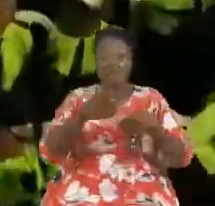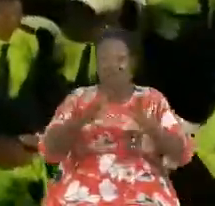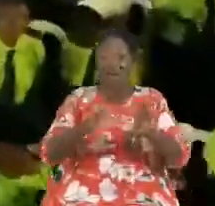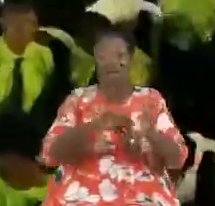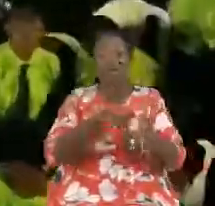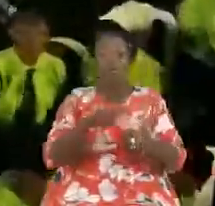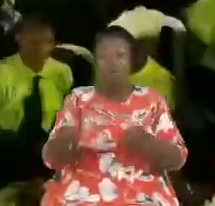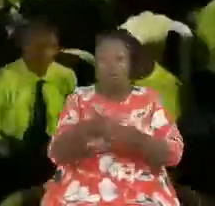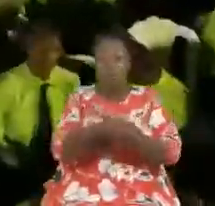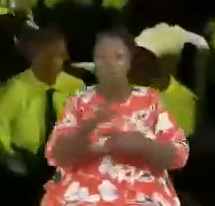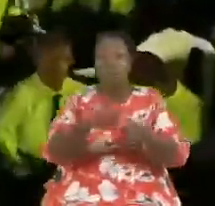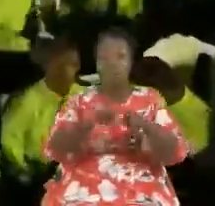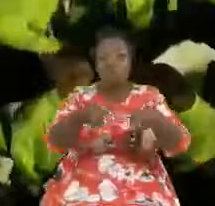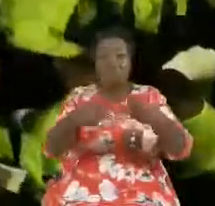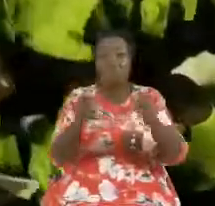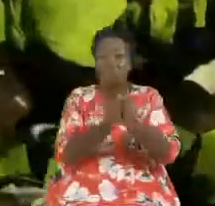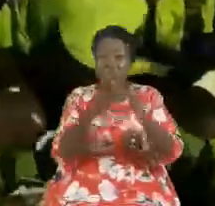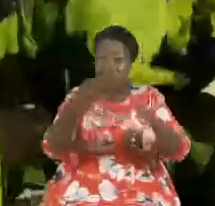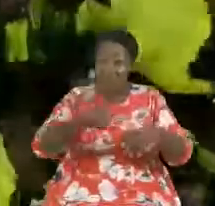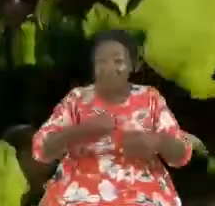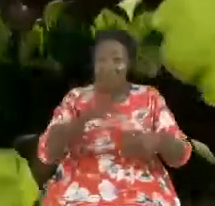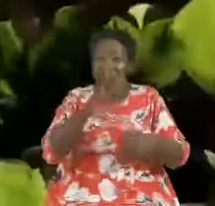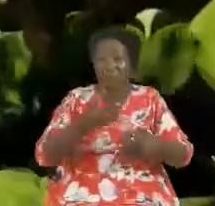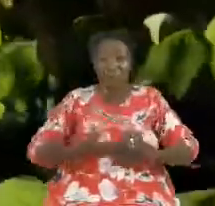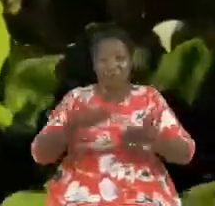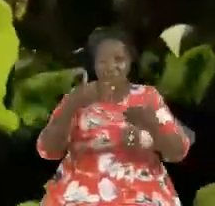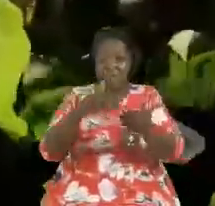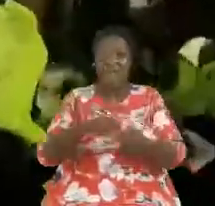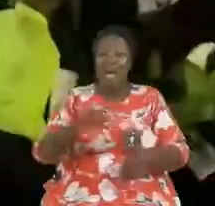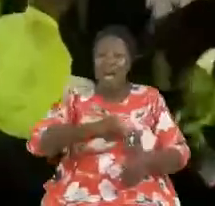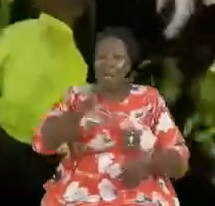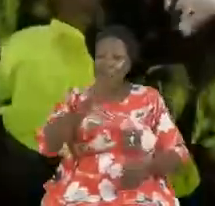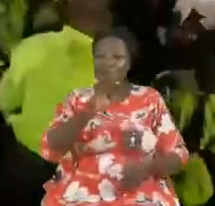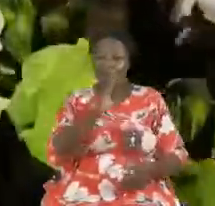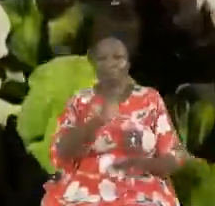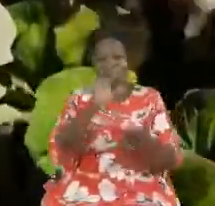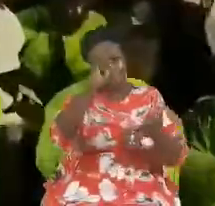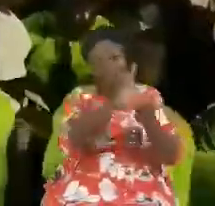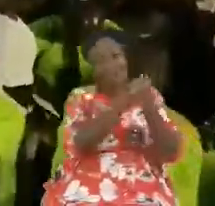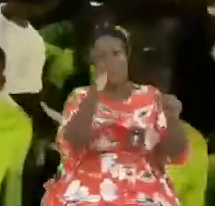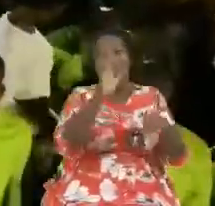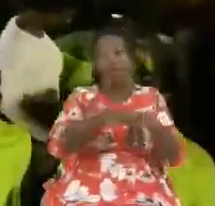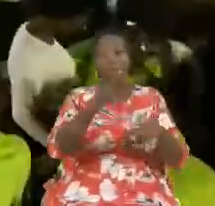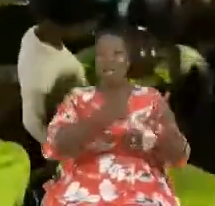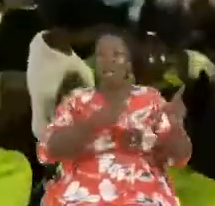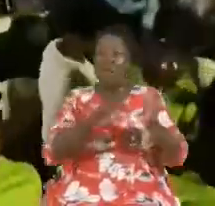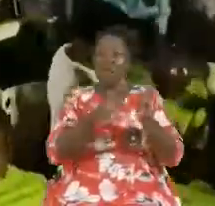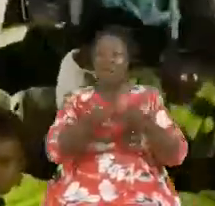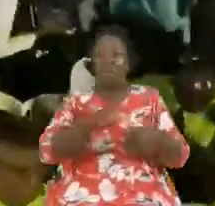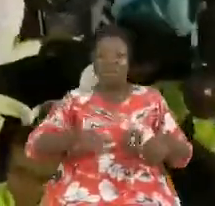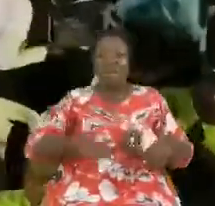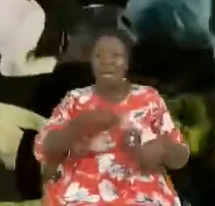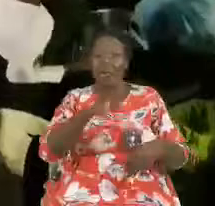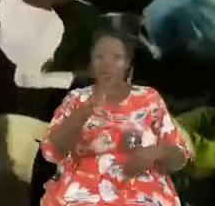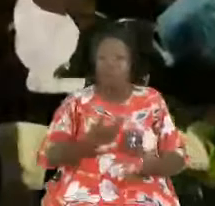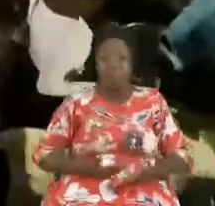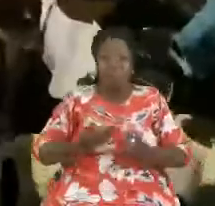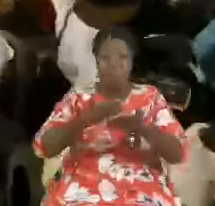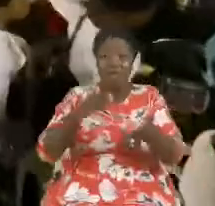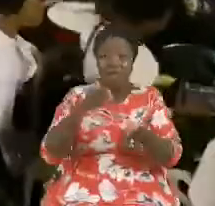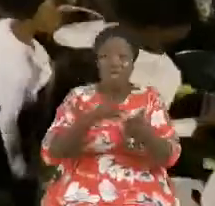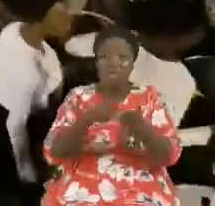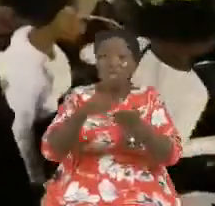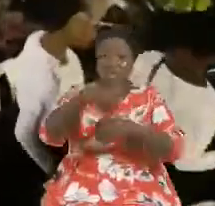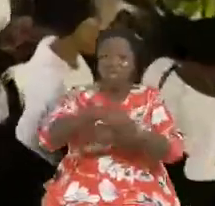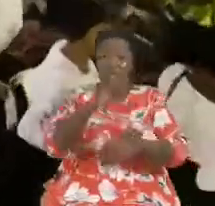day to pass by. I must hand over. I must surrender. I must believe on the Lord Jesus